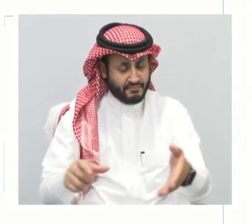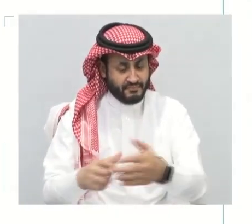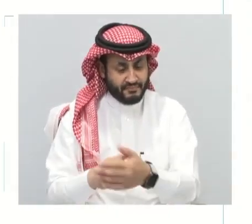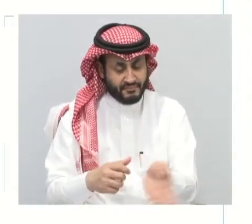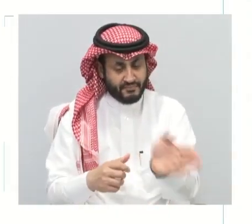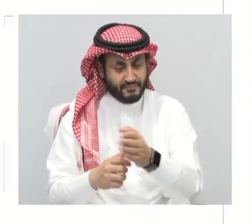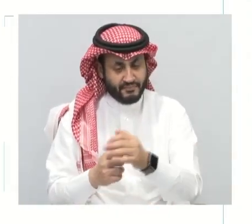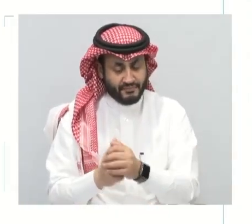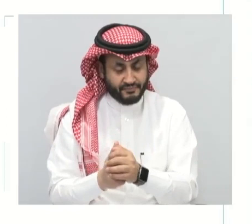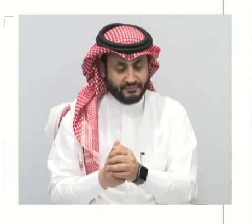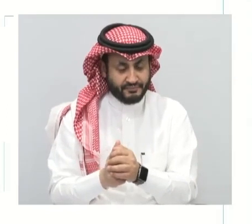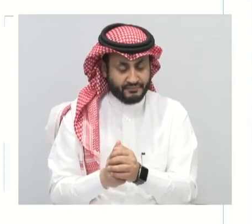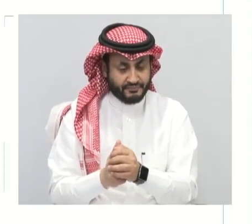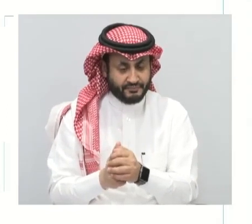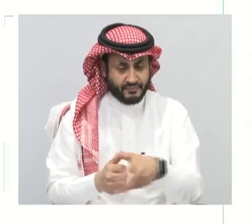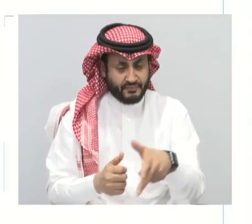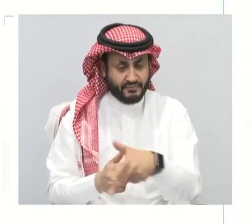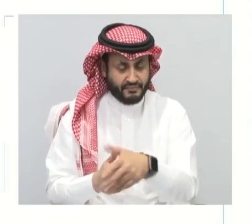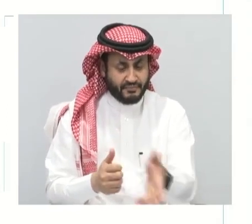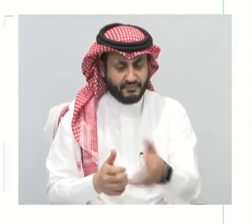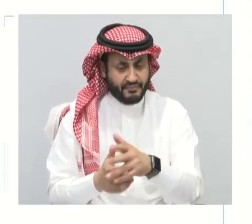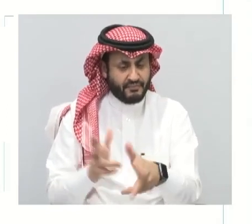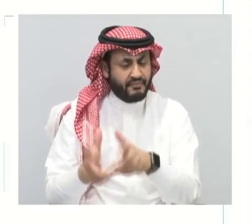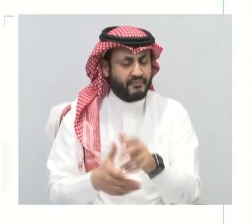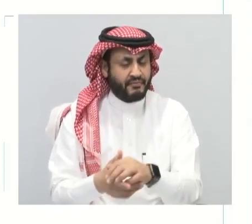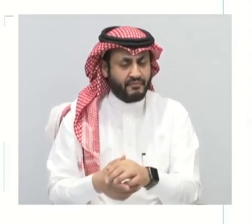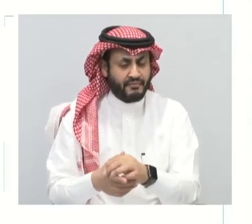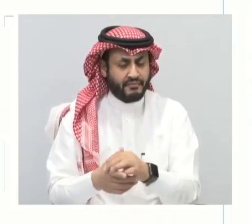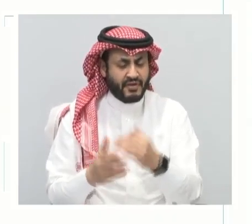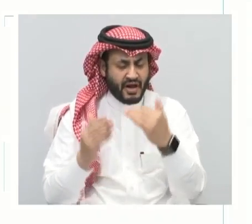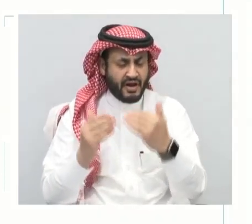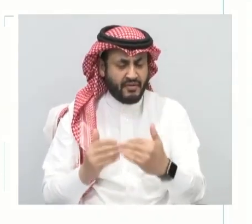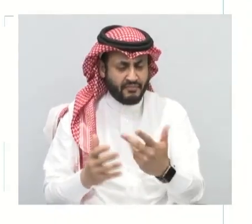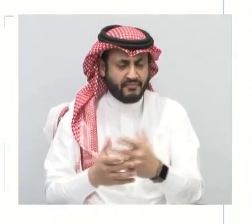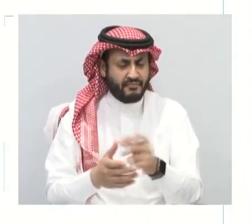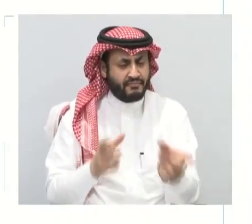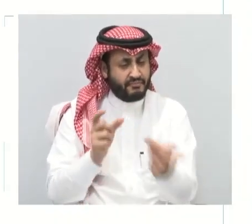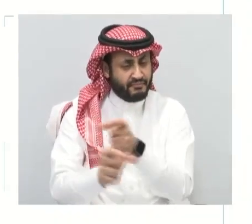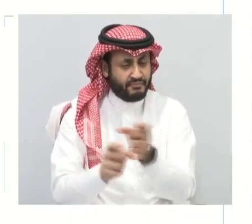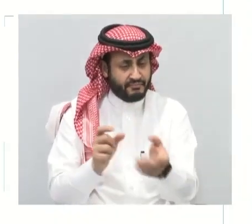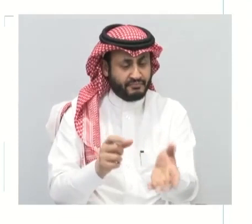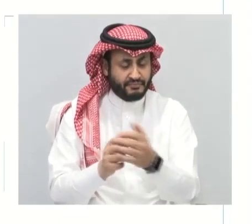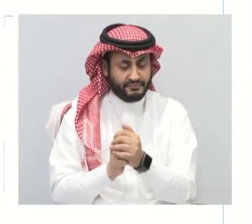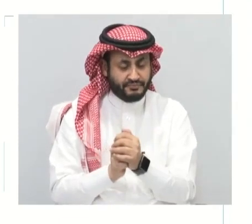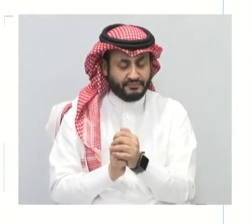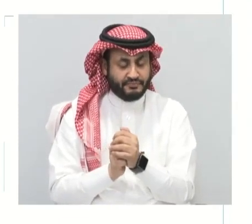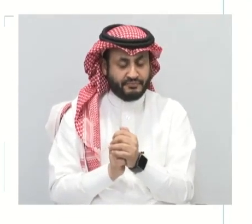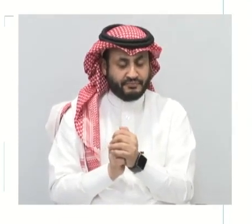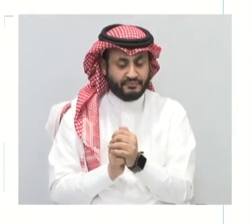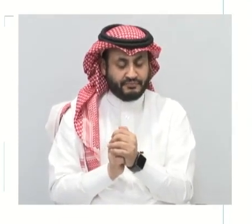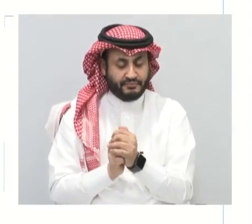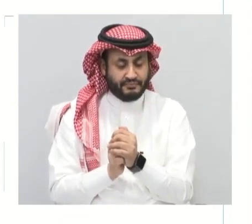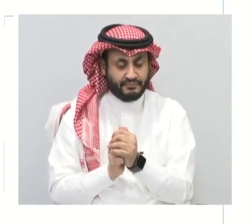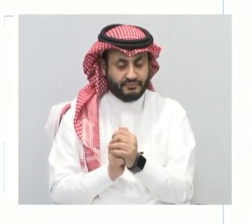home. Next, the children tell their voices to lower. Tell the children to lower